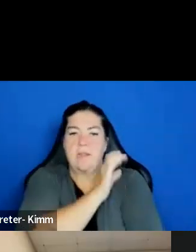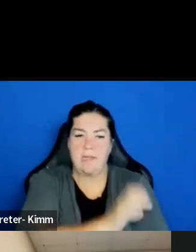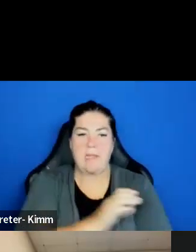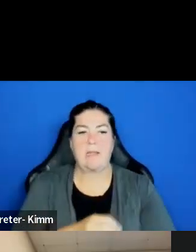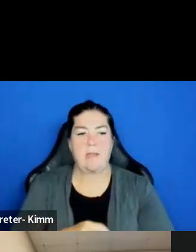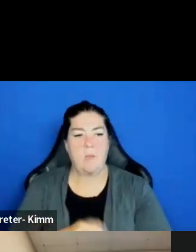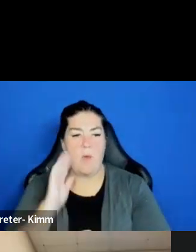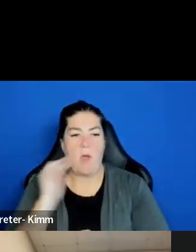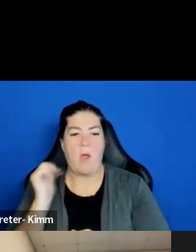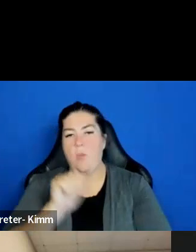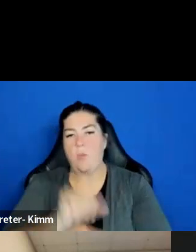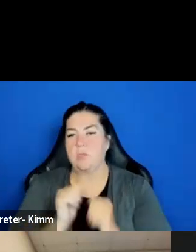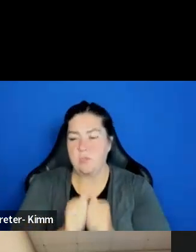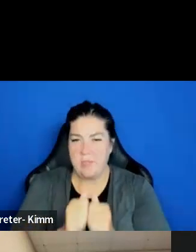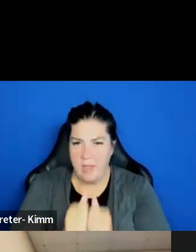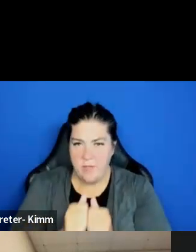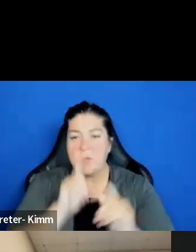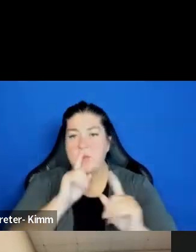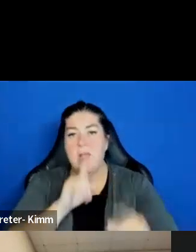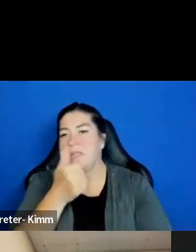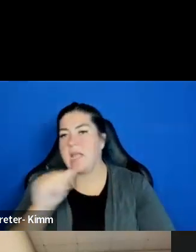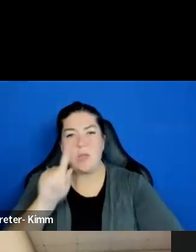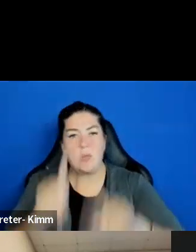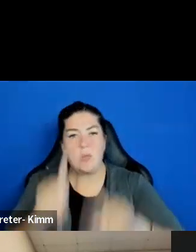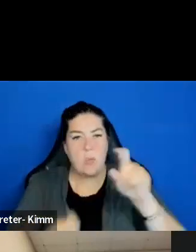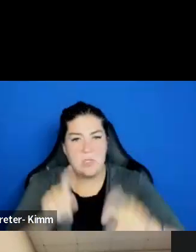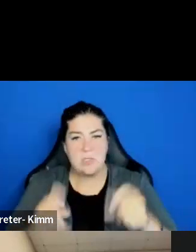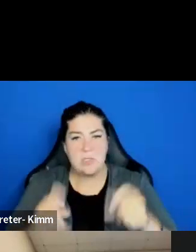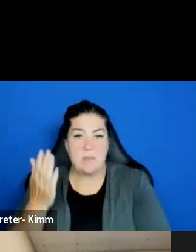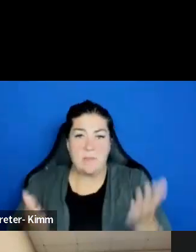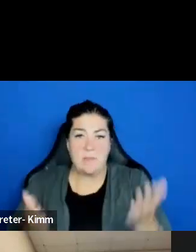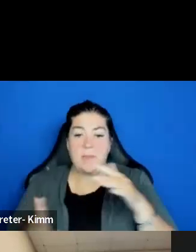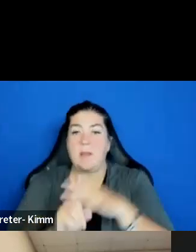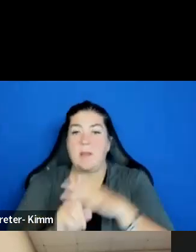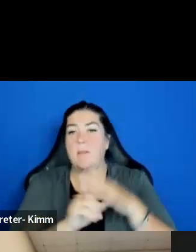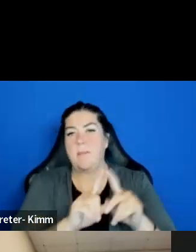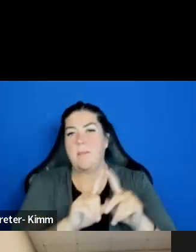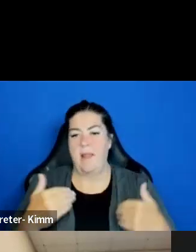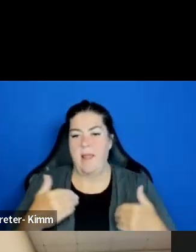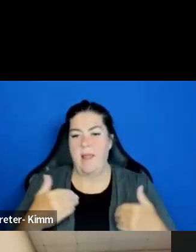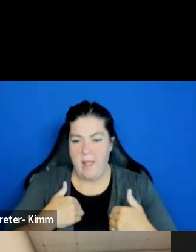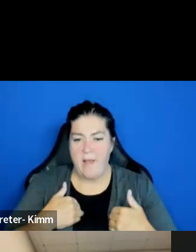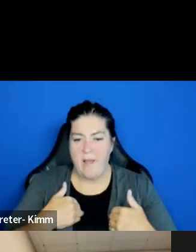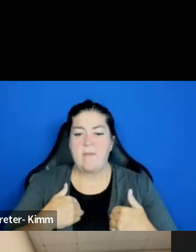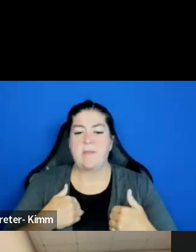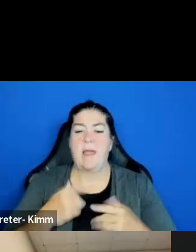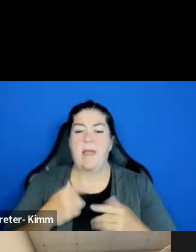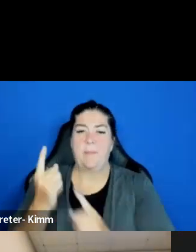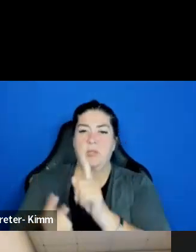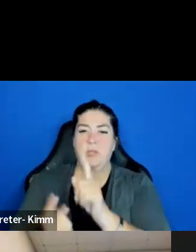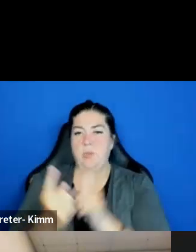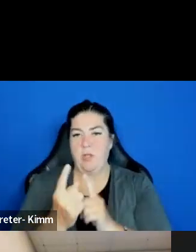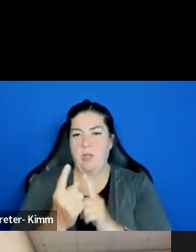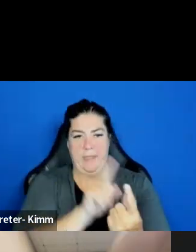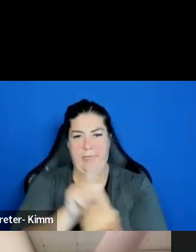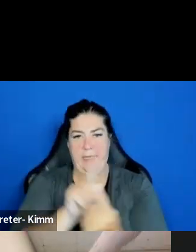UOBC will all be working together to answer any questions that might come up. But also having that peer-to-peer, being able to meet each one of you in